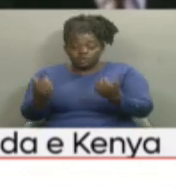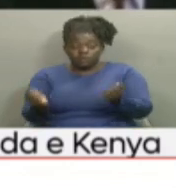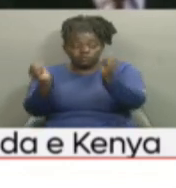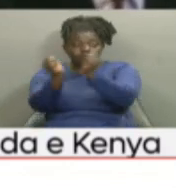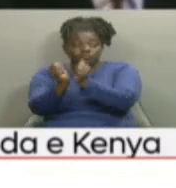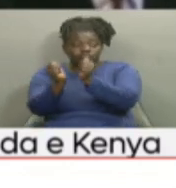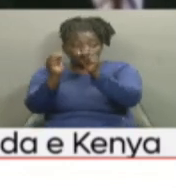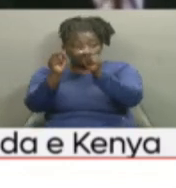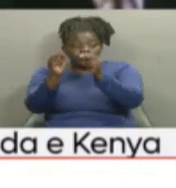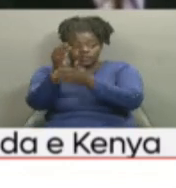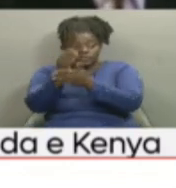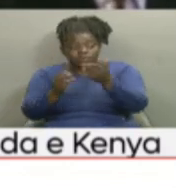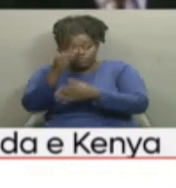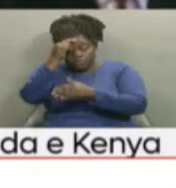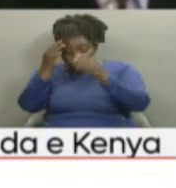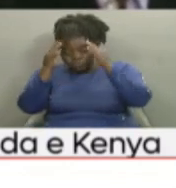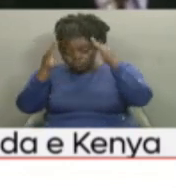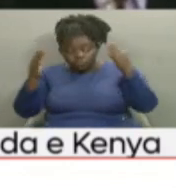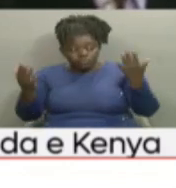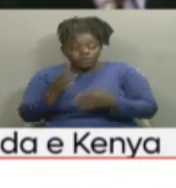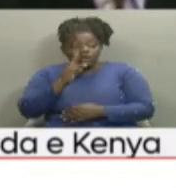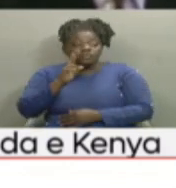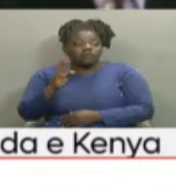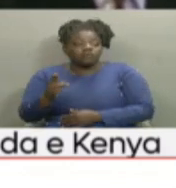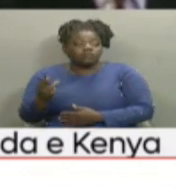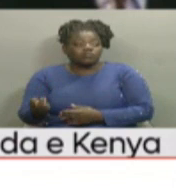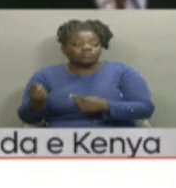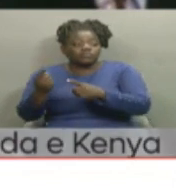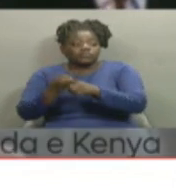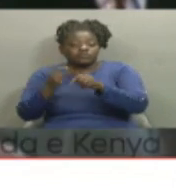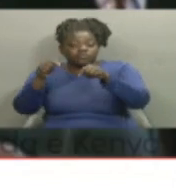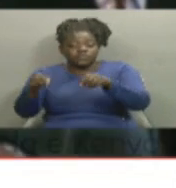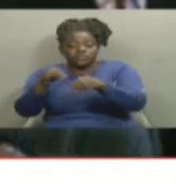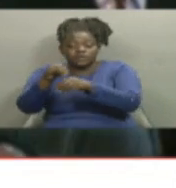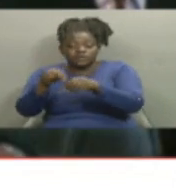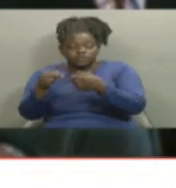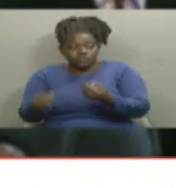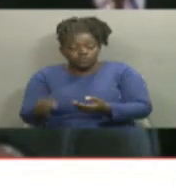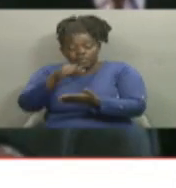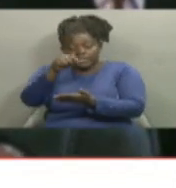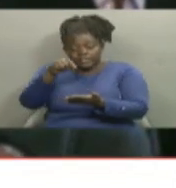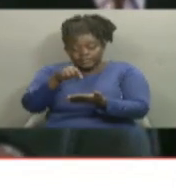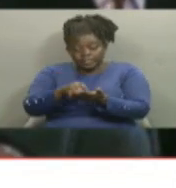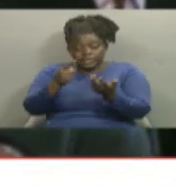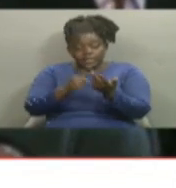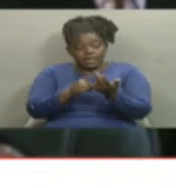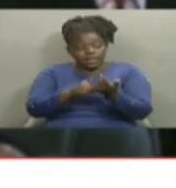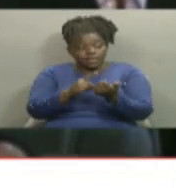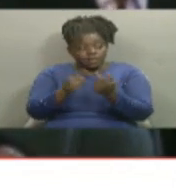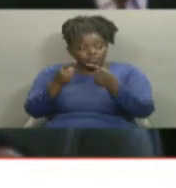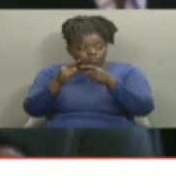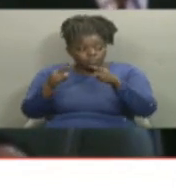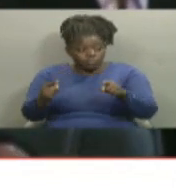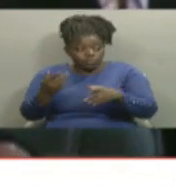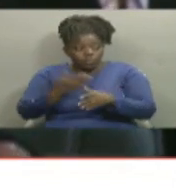no reasons. We don't know where they are. Some from this National Tallying Center. But we